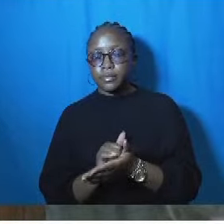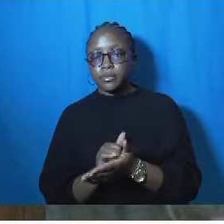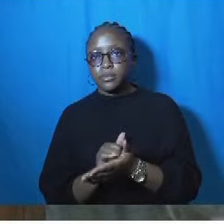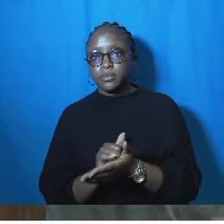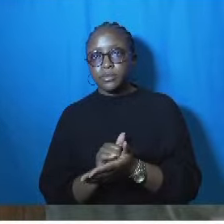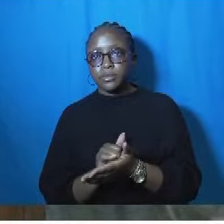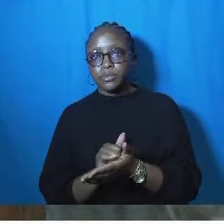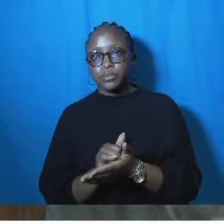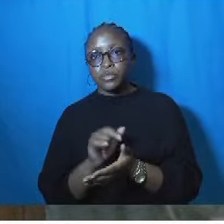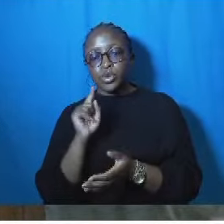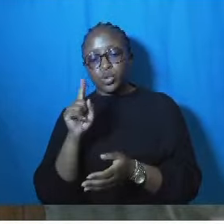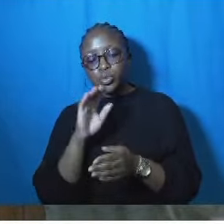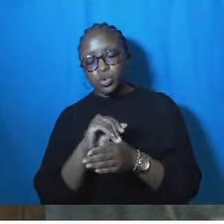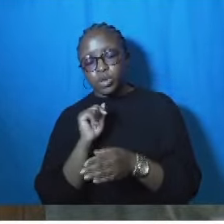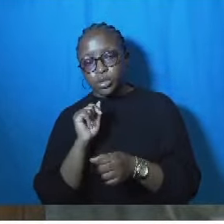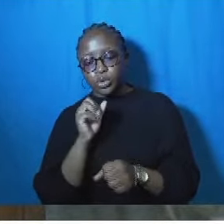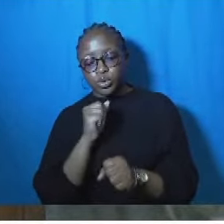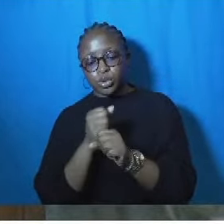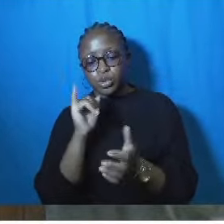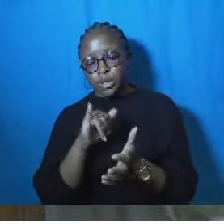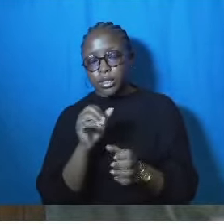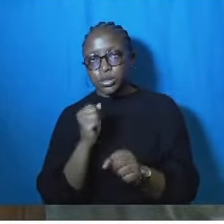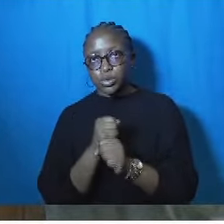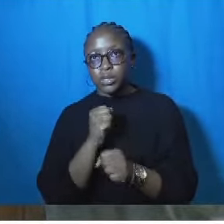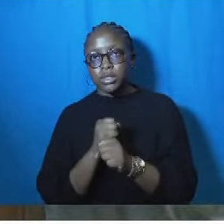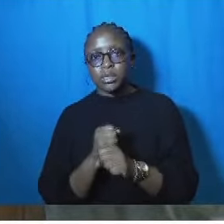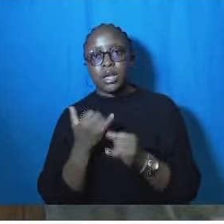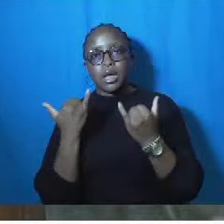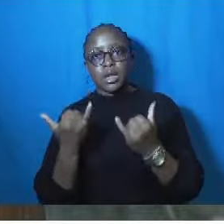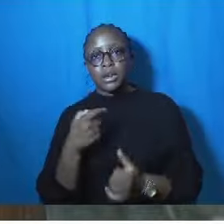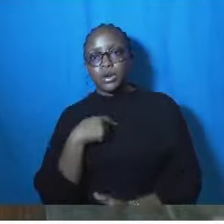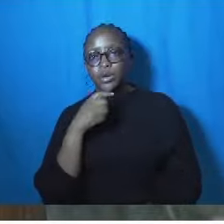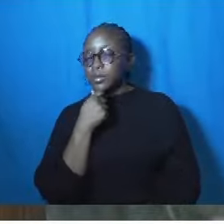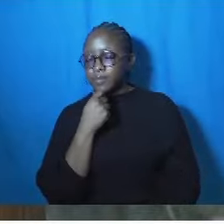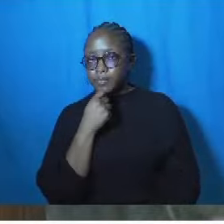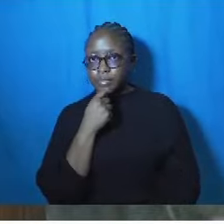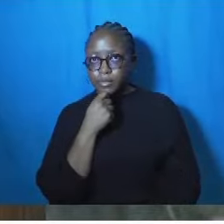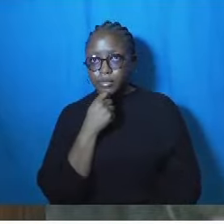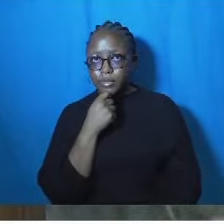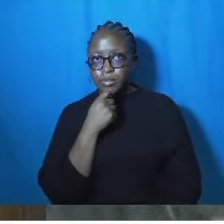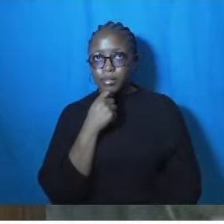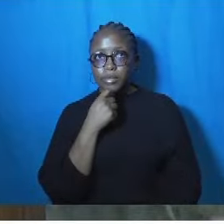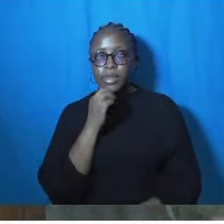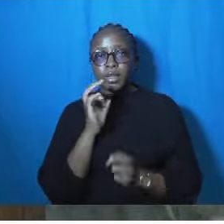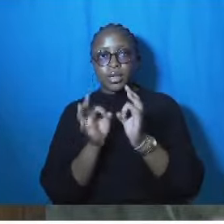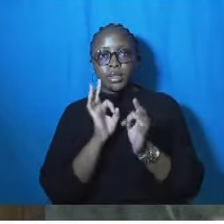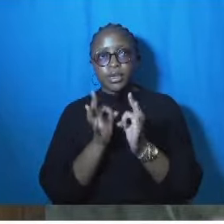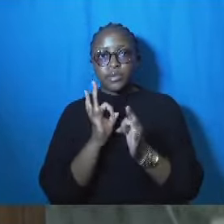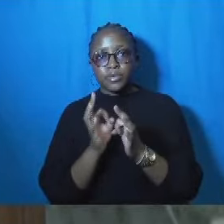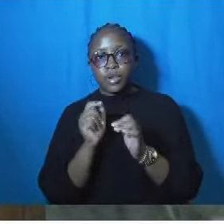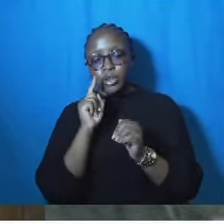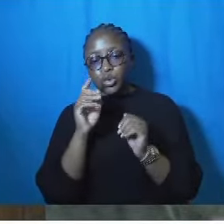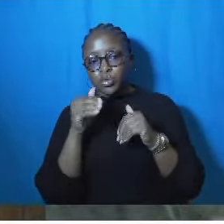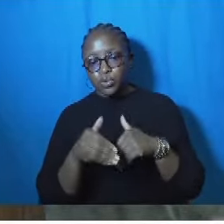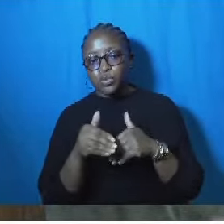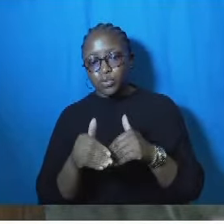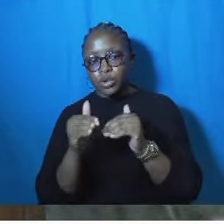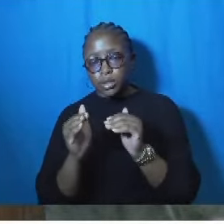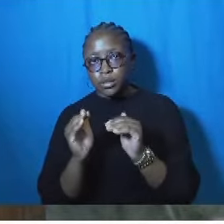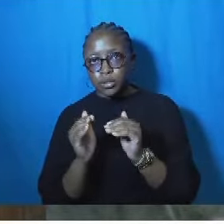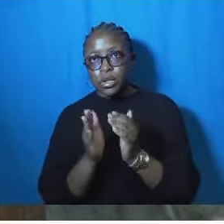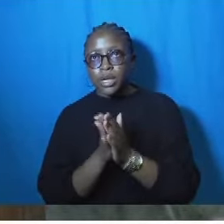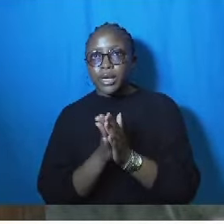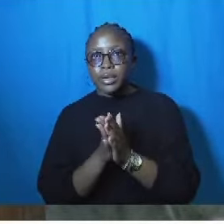work. So I wonder whether you have steadfastly followed and studied